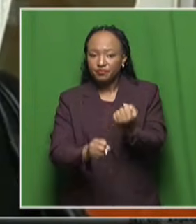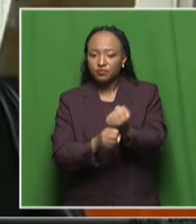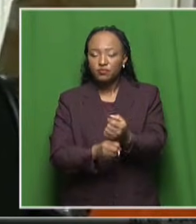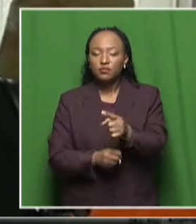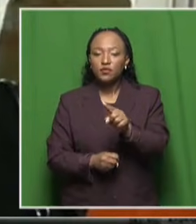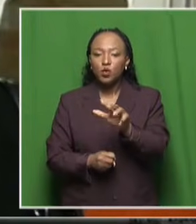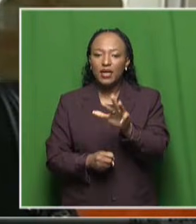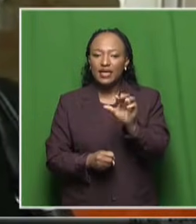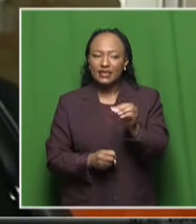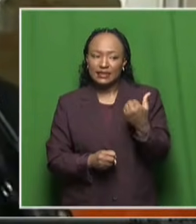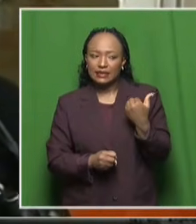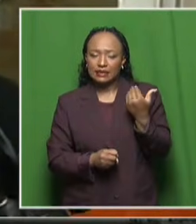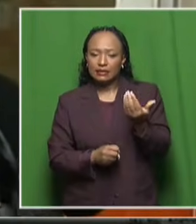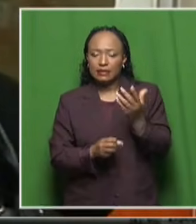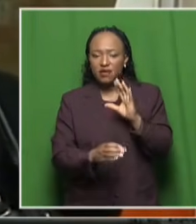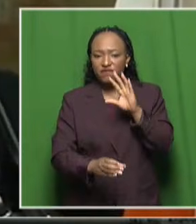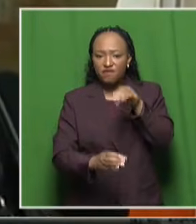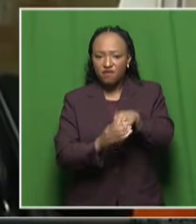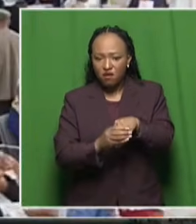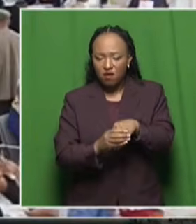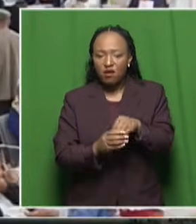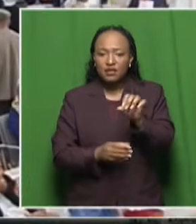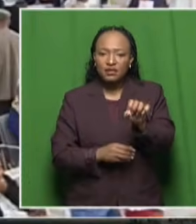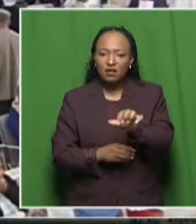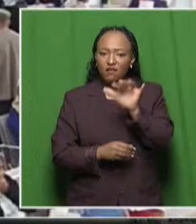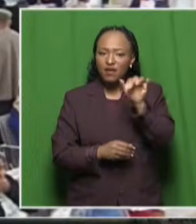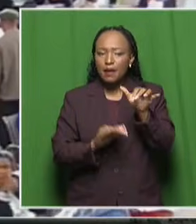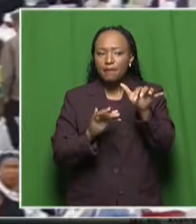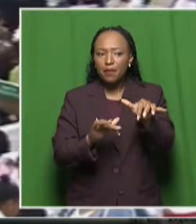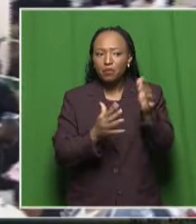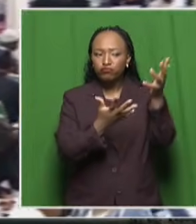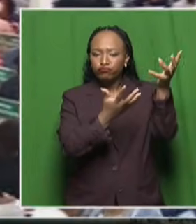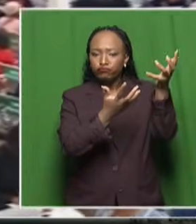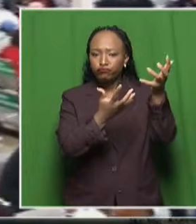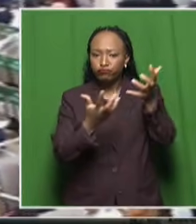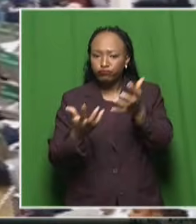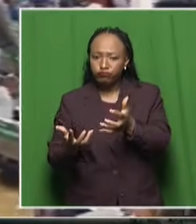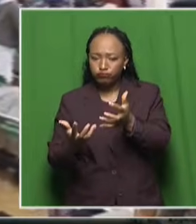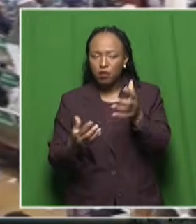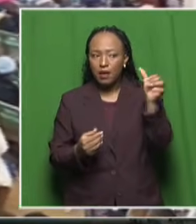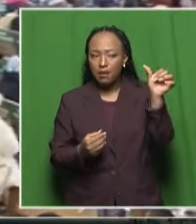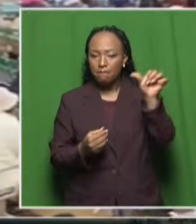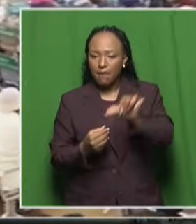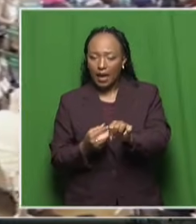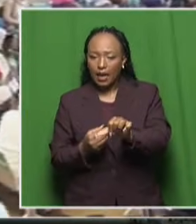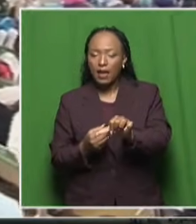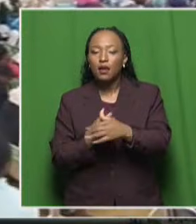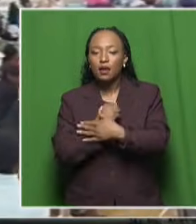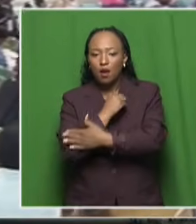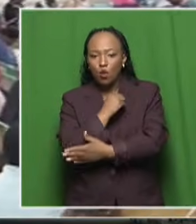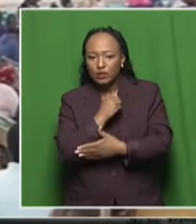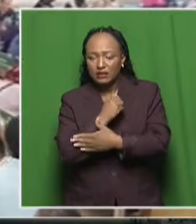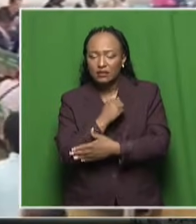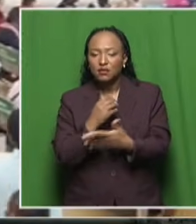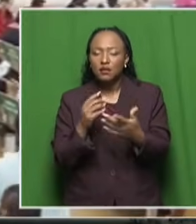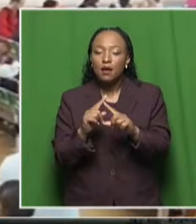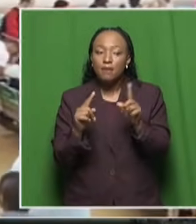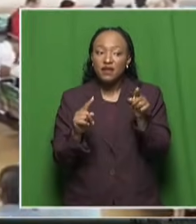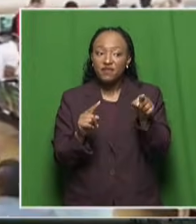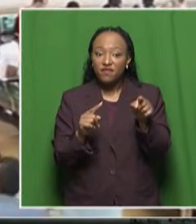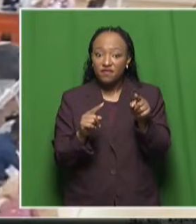were involved in the repatriation of South Africans, settling South African refugees who were coming back at that stage. But if they violated